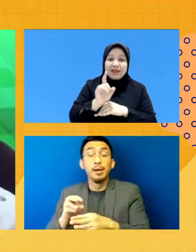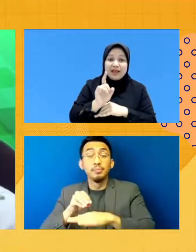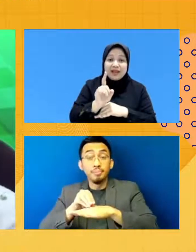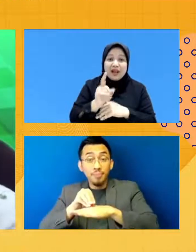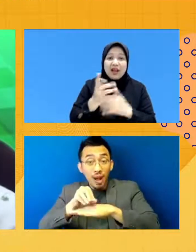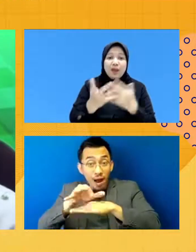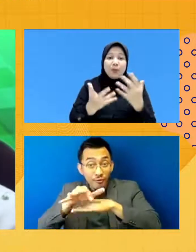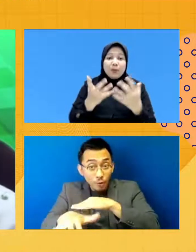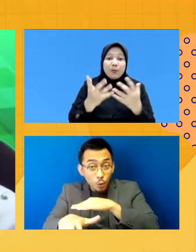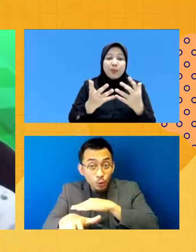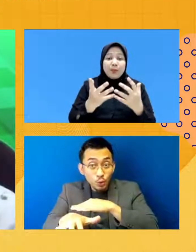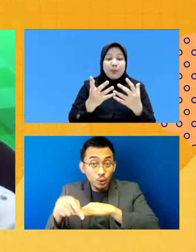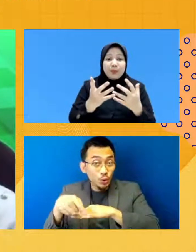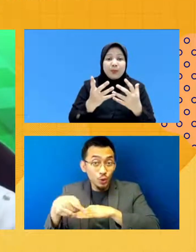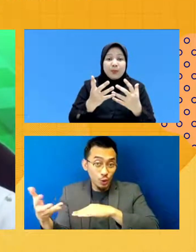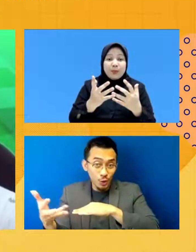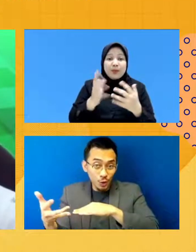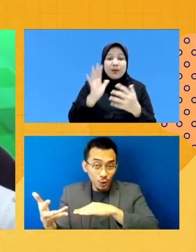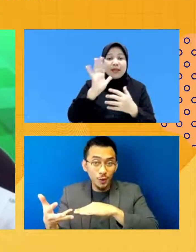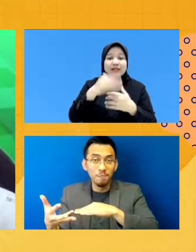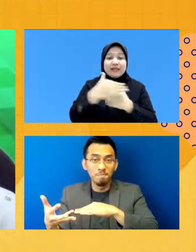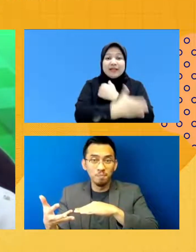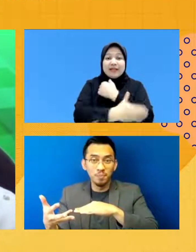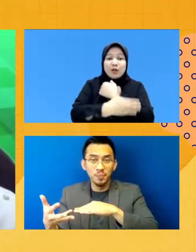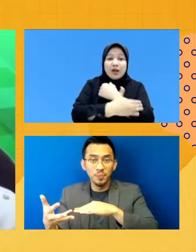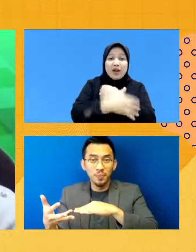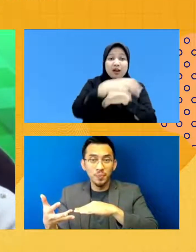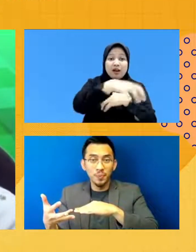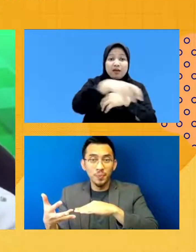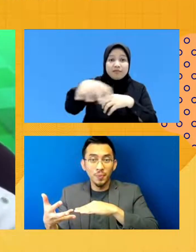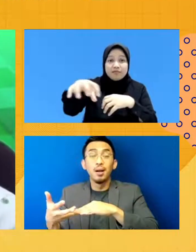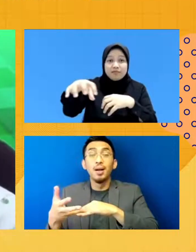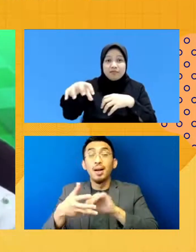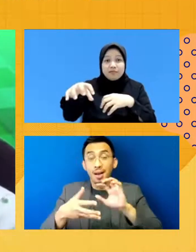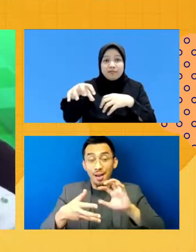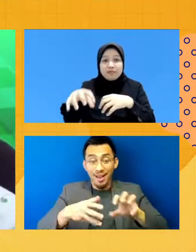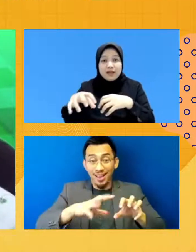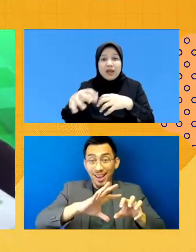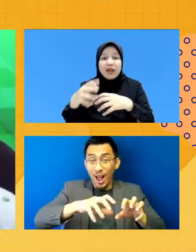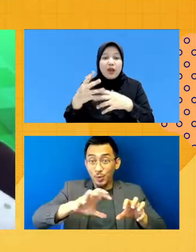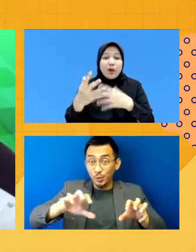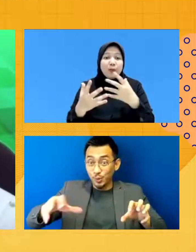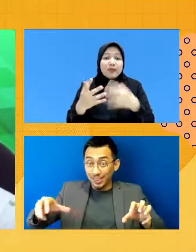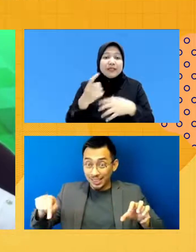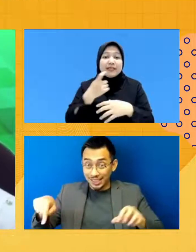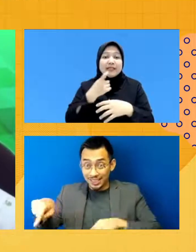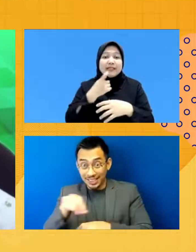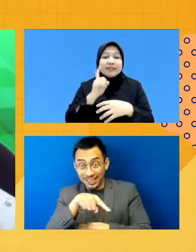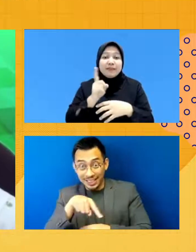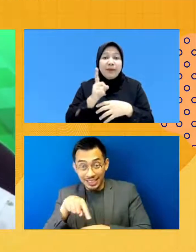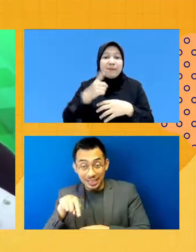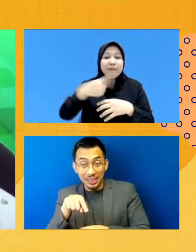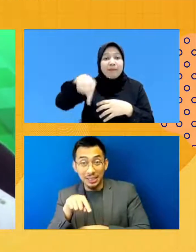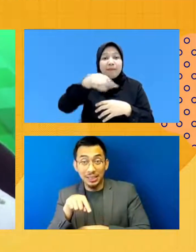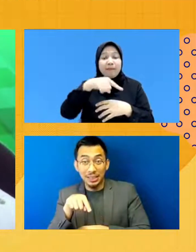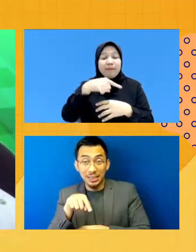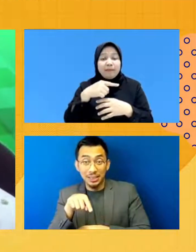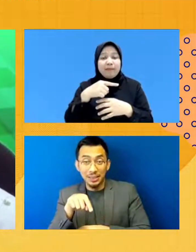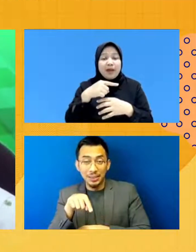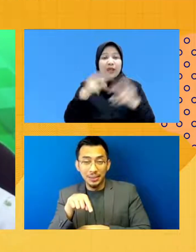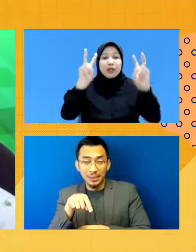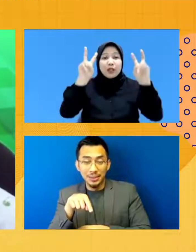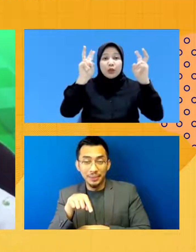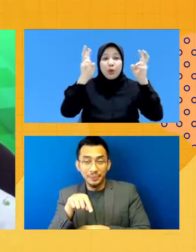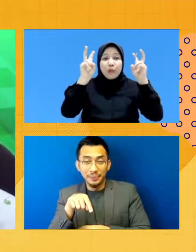in different countries, because they influence and they involve with these kind of topics, and they think that these topics shouldn't